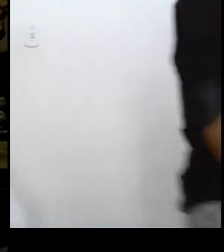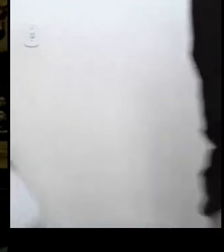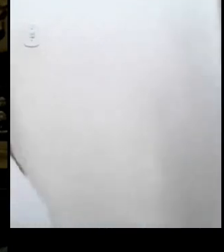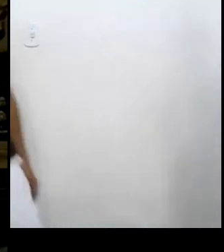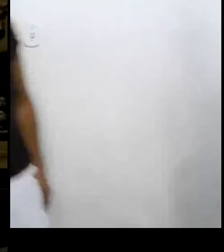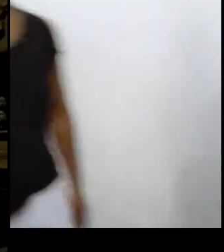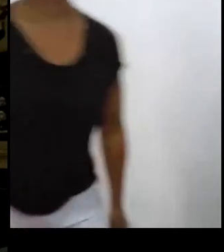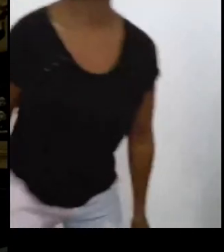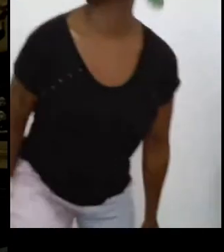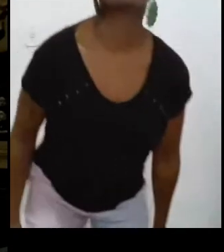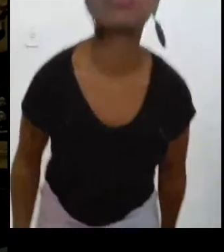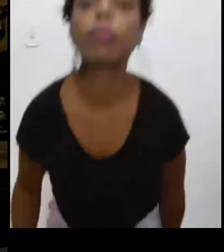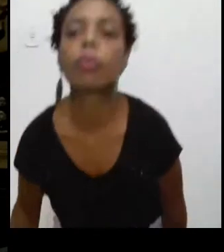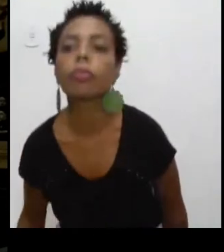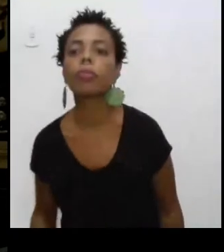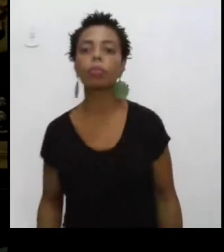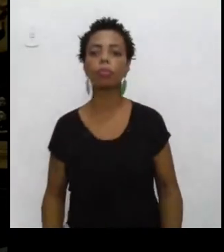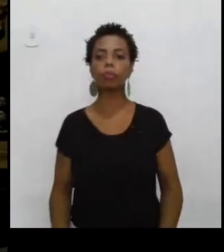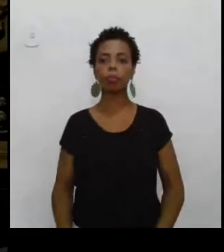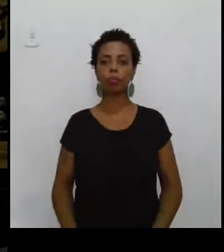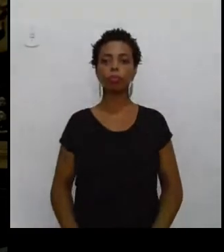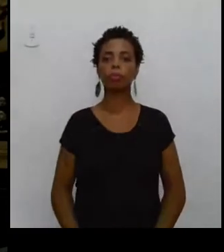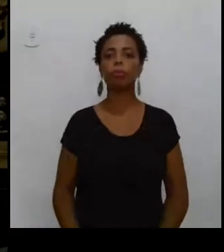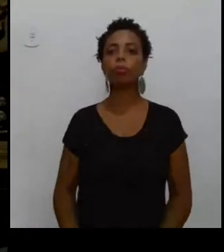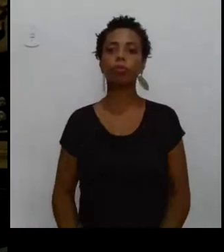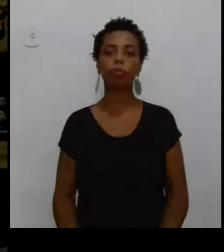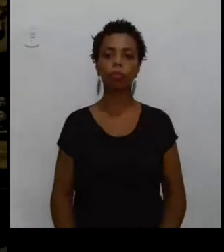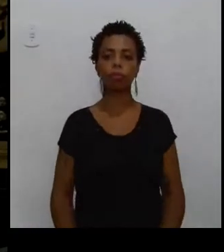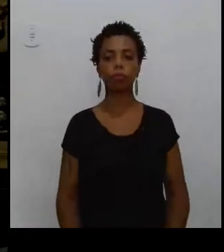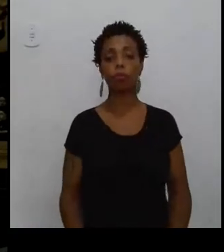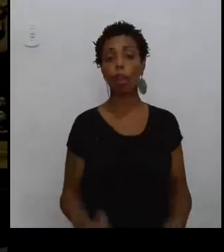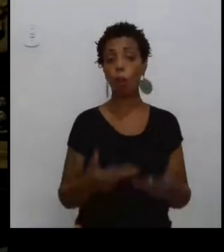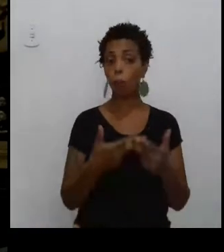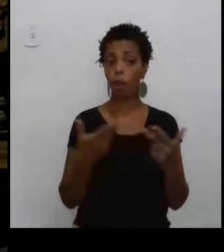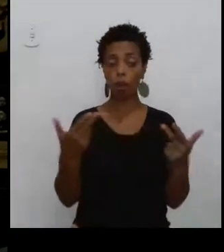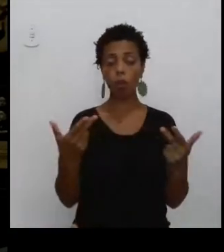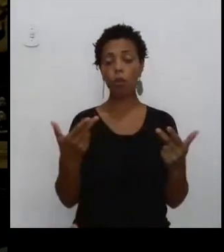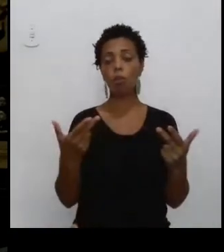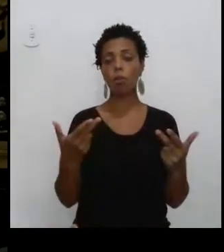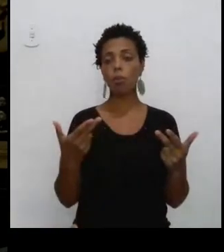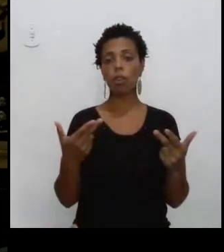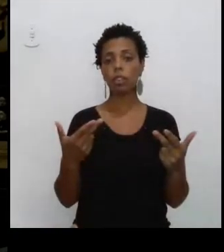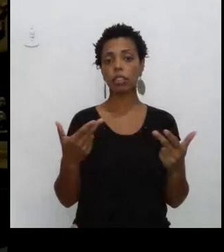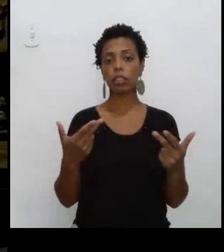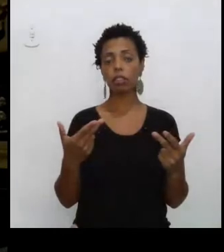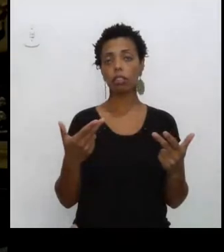fica aparecendo sanitário e neste momento estou acabar com ele e não